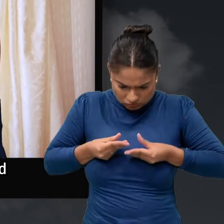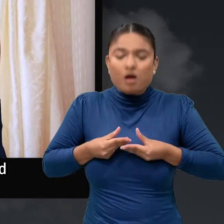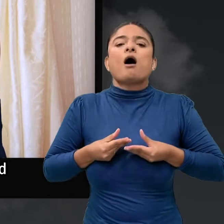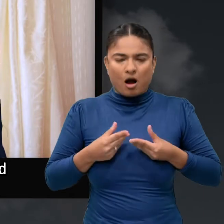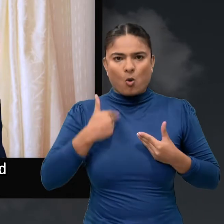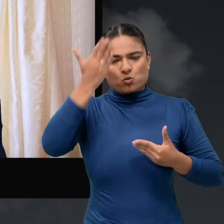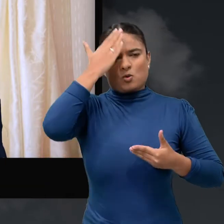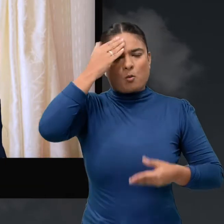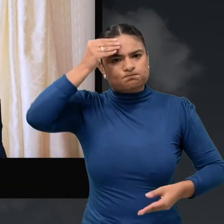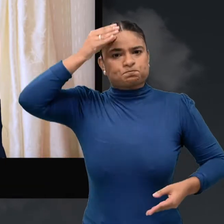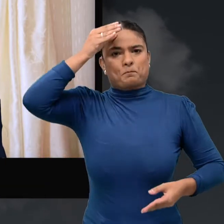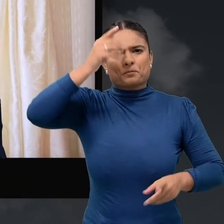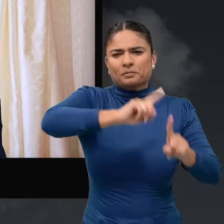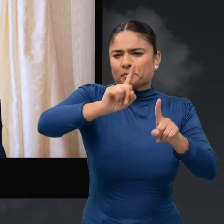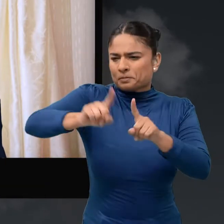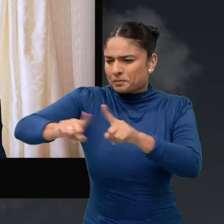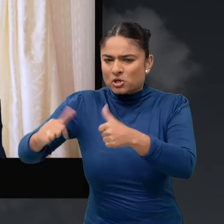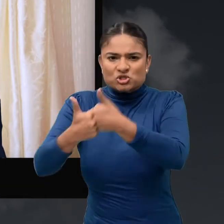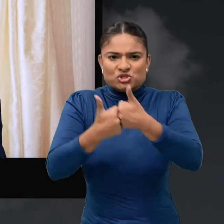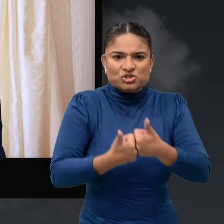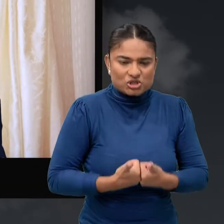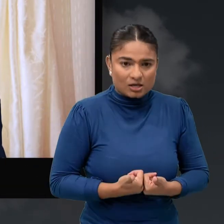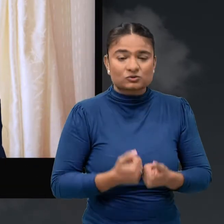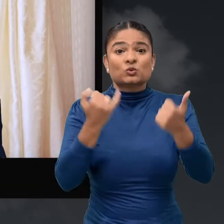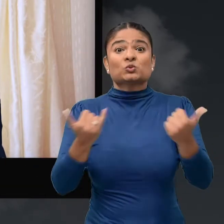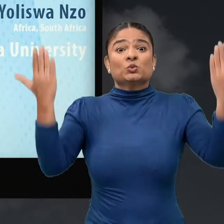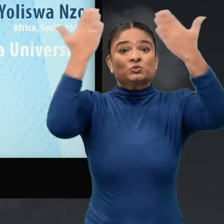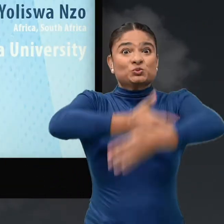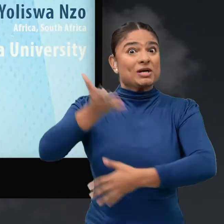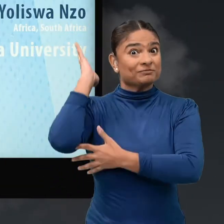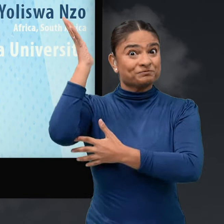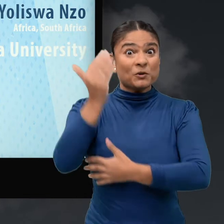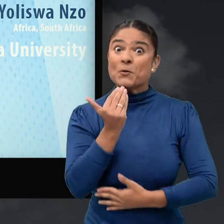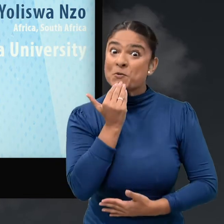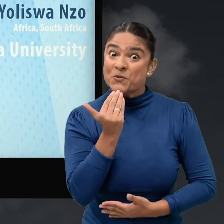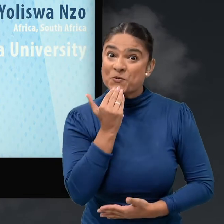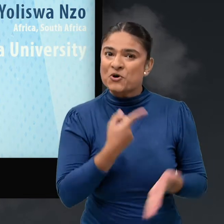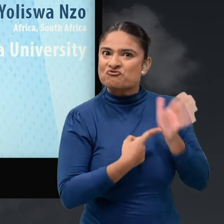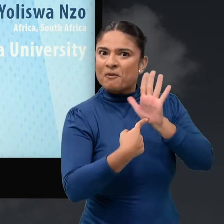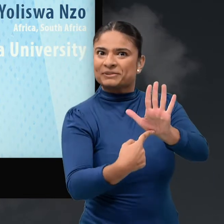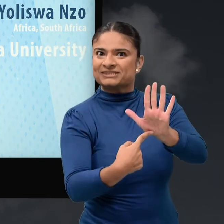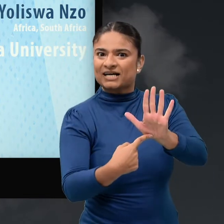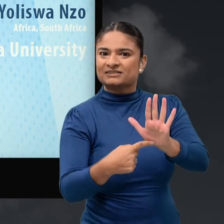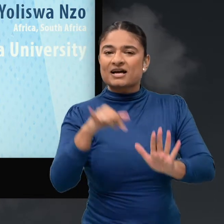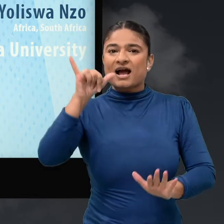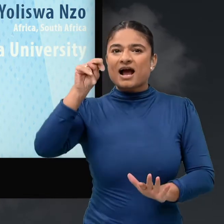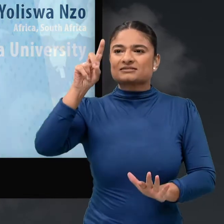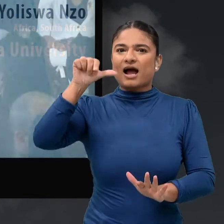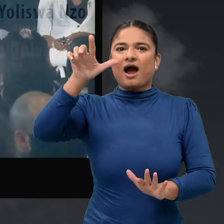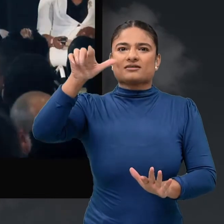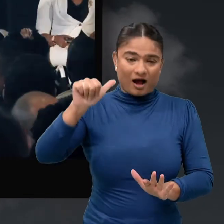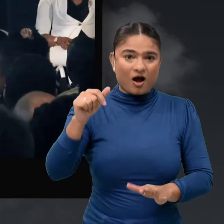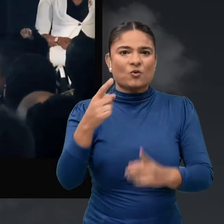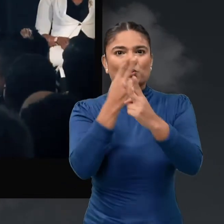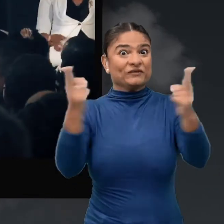informed position when I represent disability. And our next Ignite speaker is representing